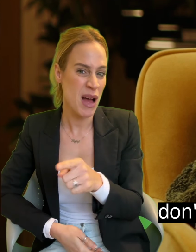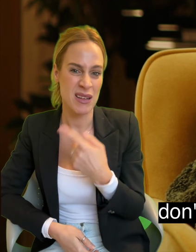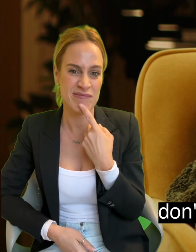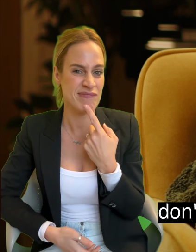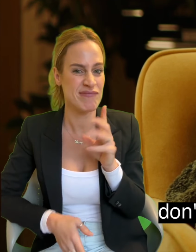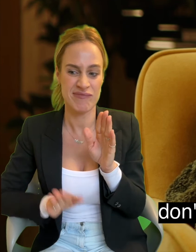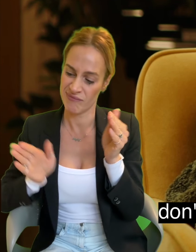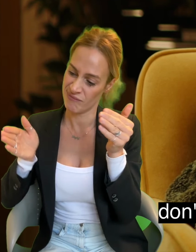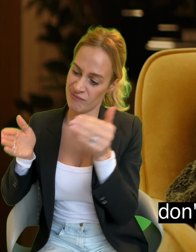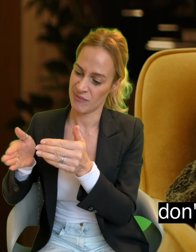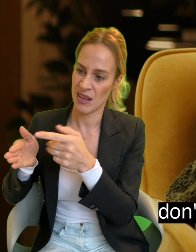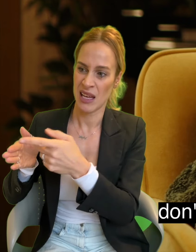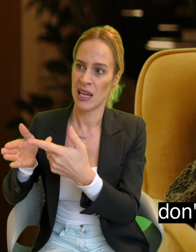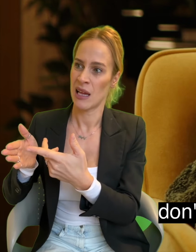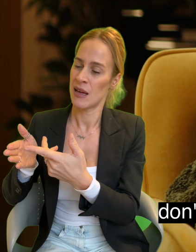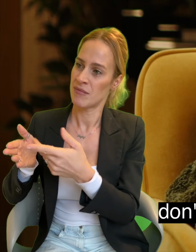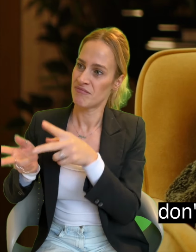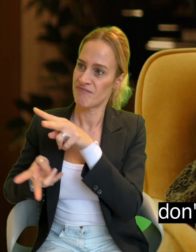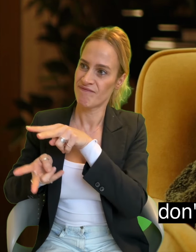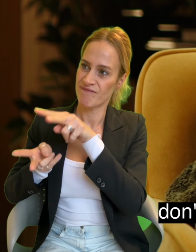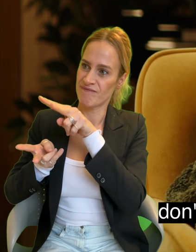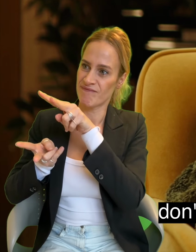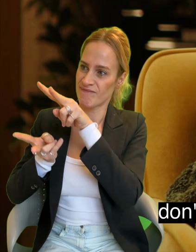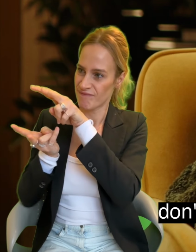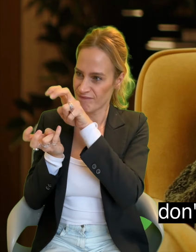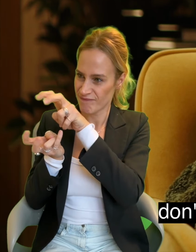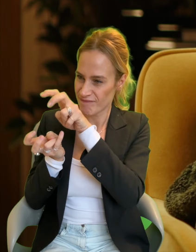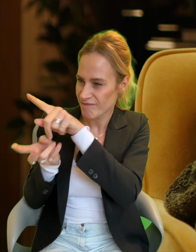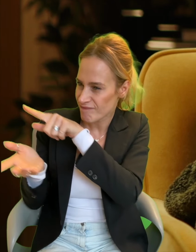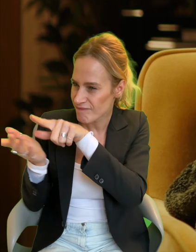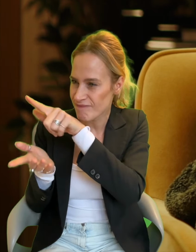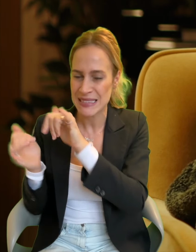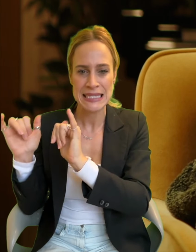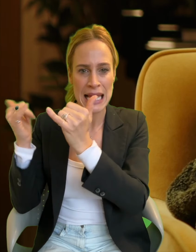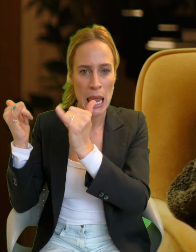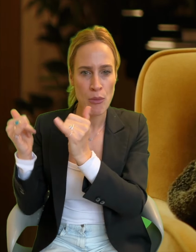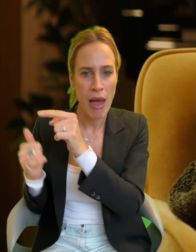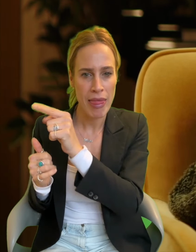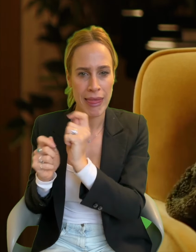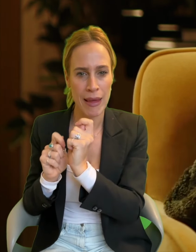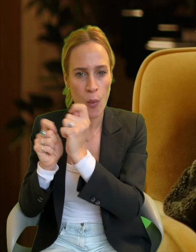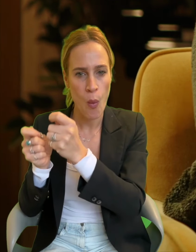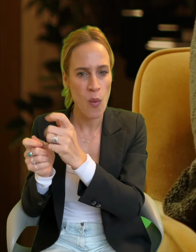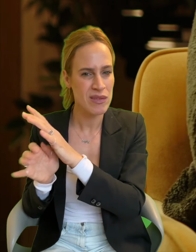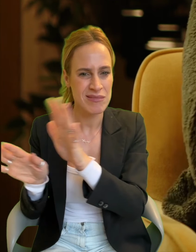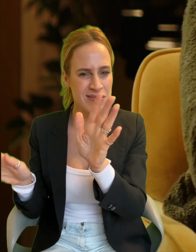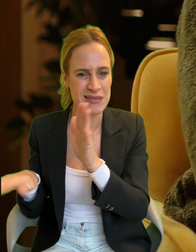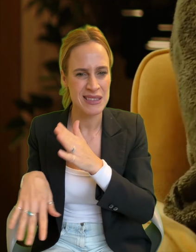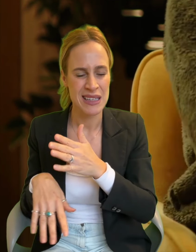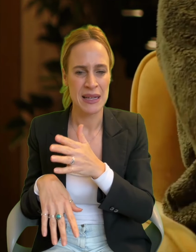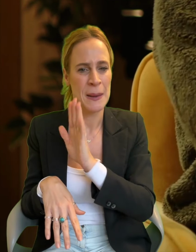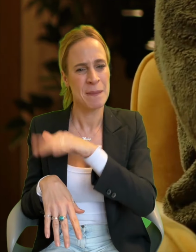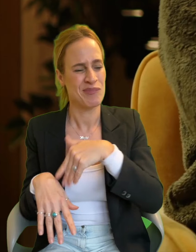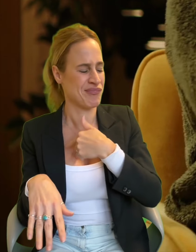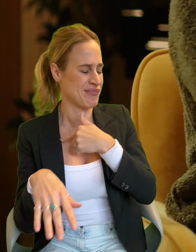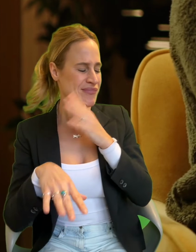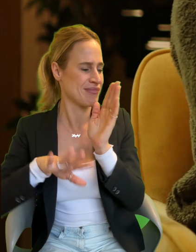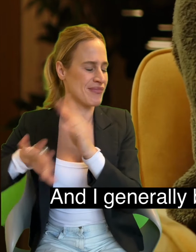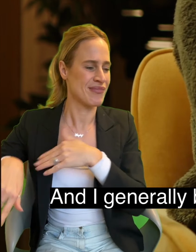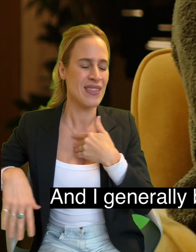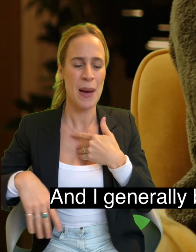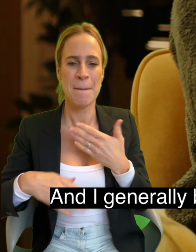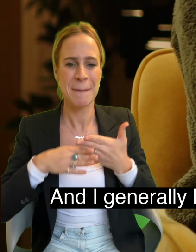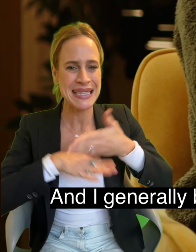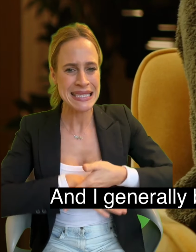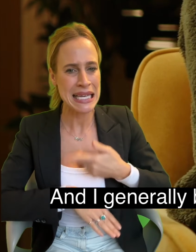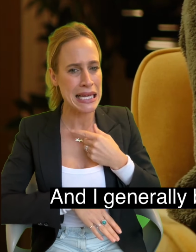don't take too much energy and time to celebrate the awards. Why? We've got things to do, man. And I genuinely believe